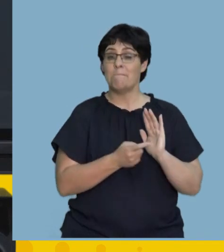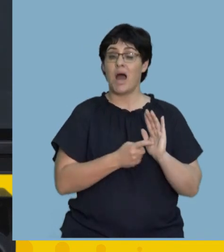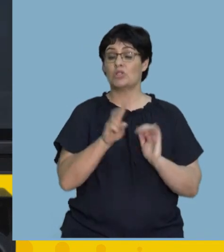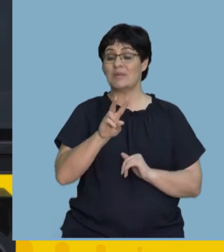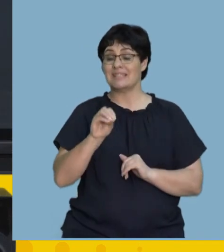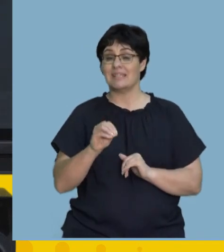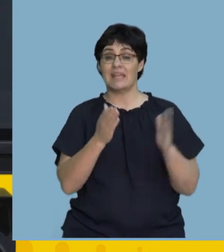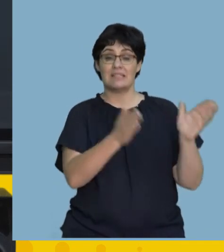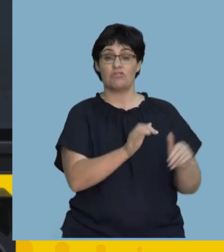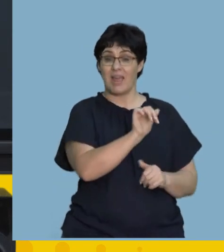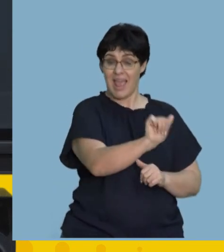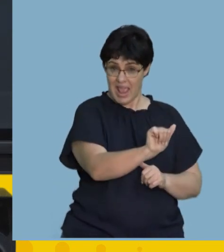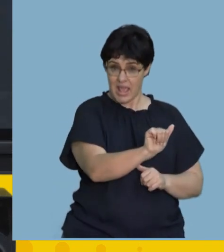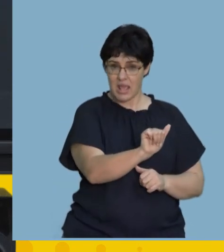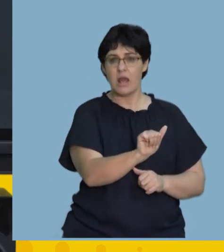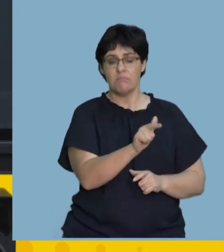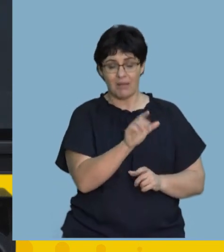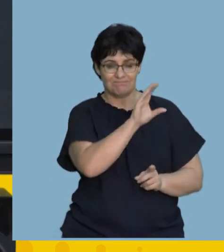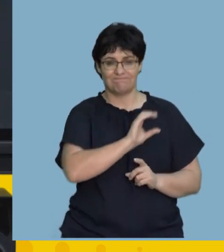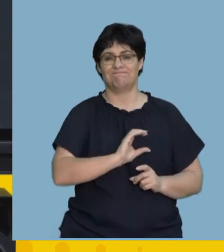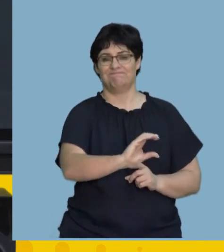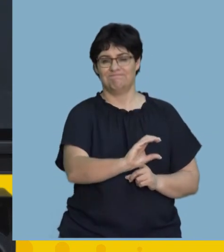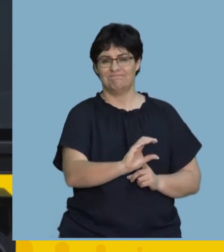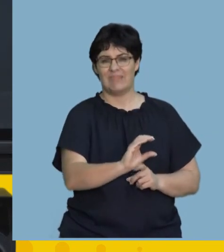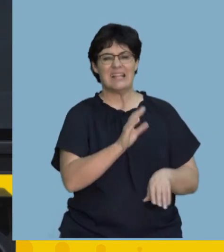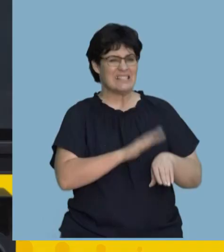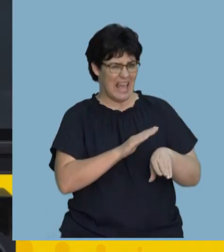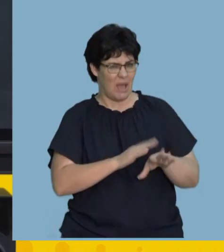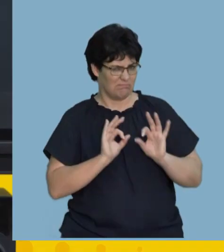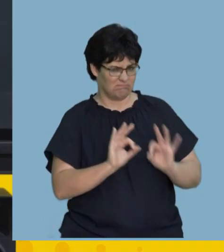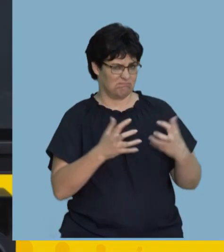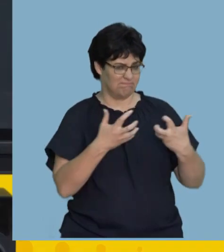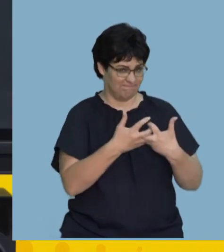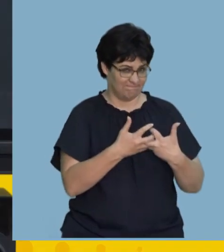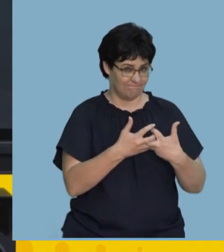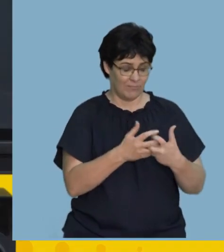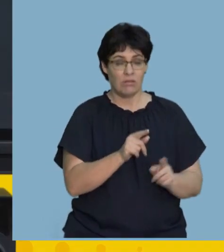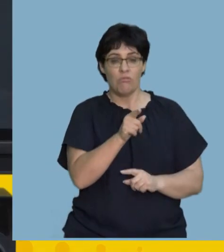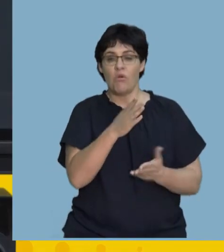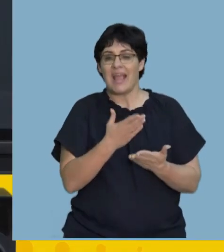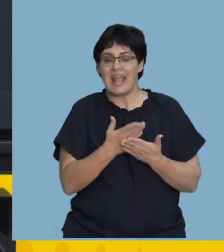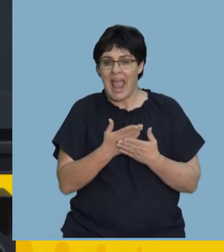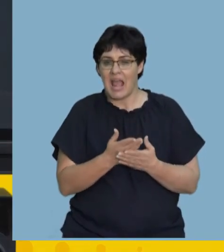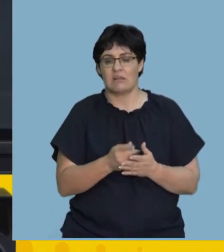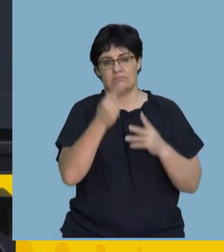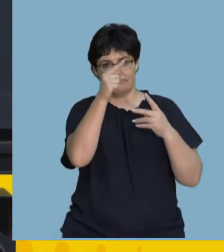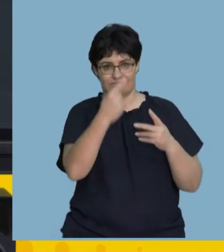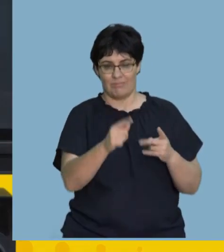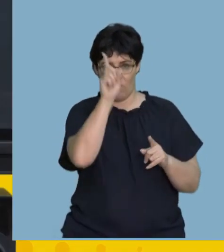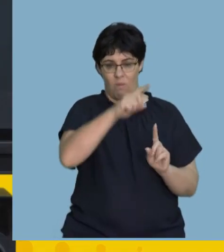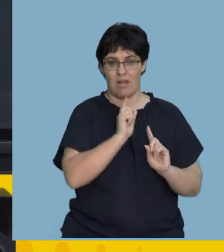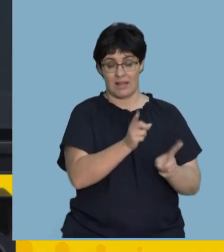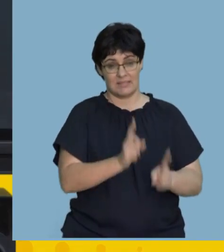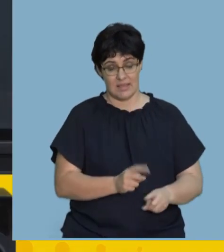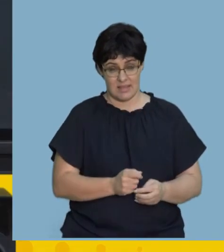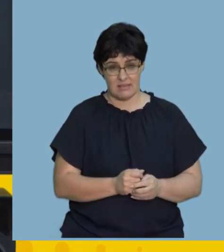marks in section A, you need to dedicate or allocate, a decent amount of time for you to actually go through them. Because some